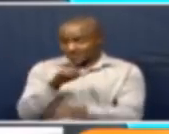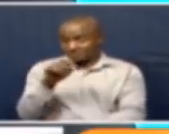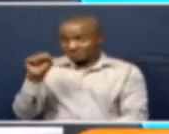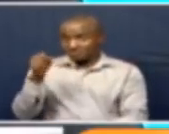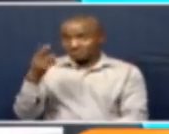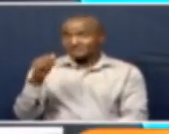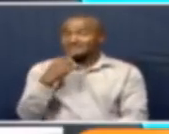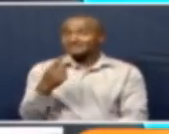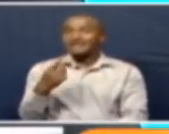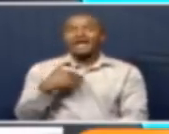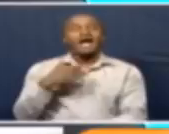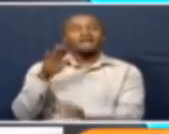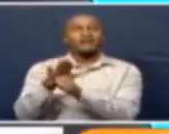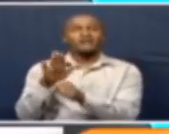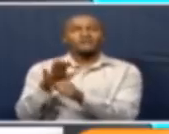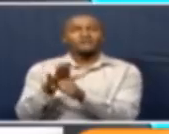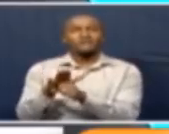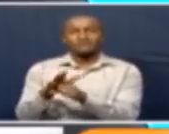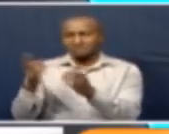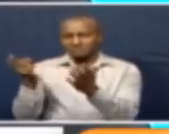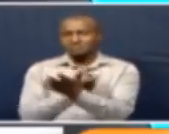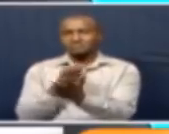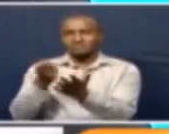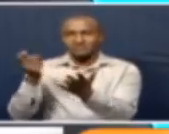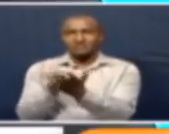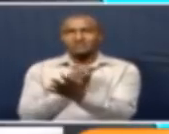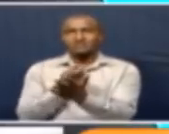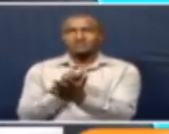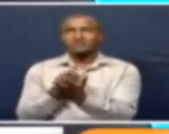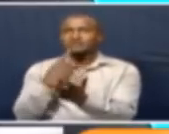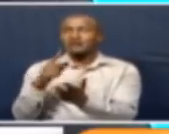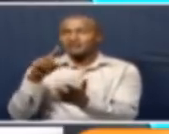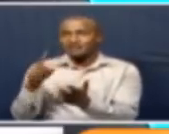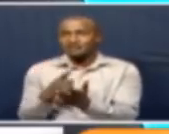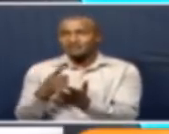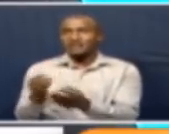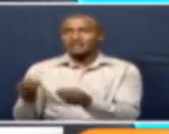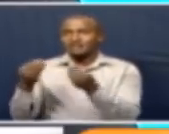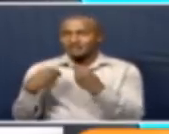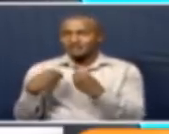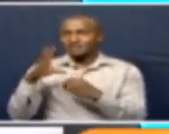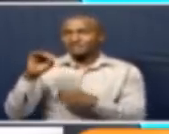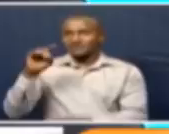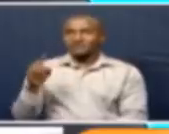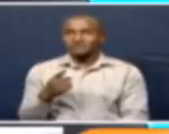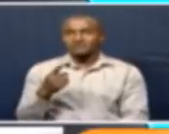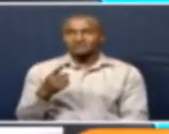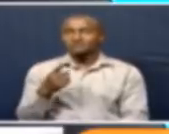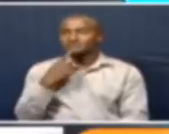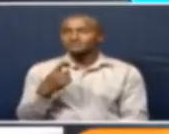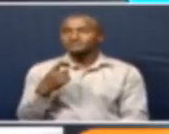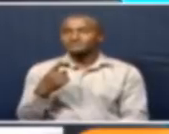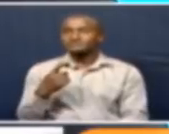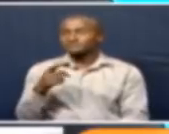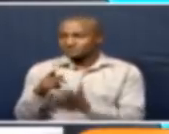there's a lot of cutting of the pay. So you're offered 100,000, they'll give you 50,000, and then they'll tell you now pay